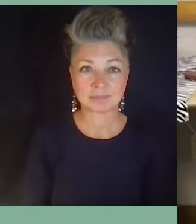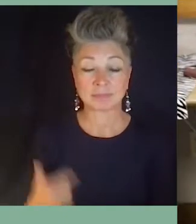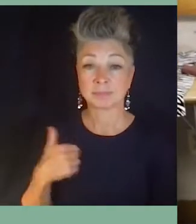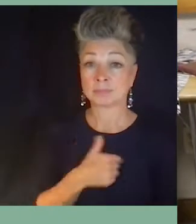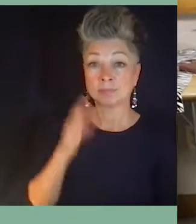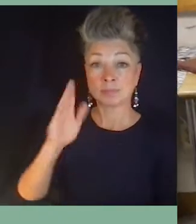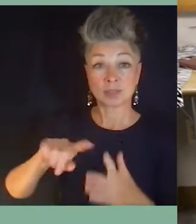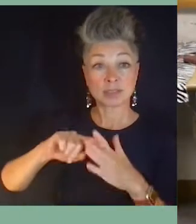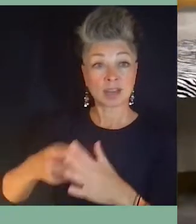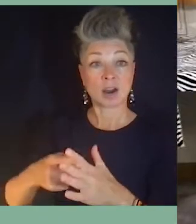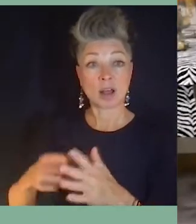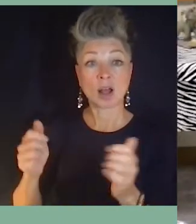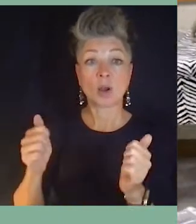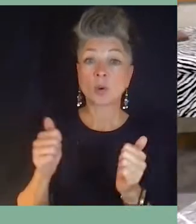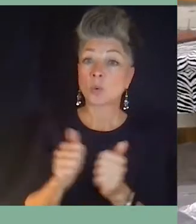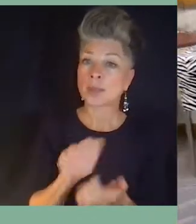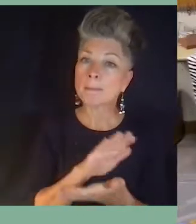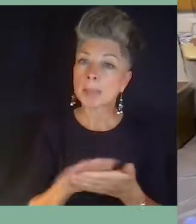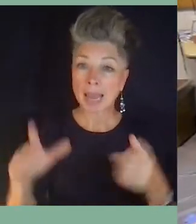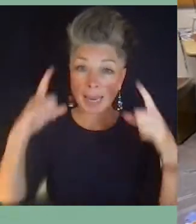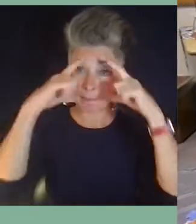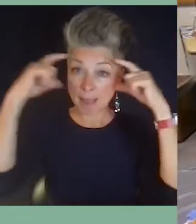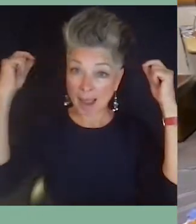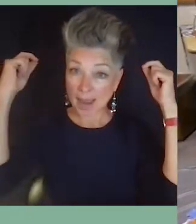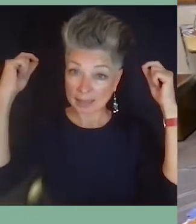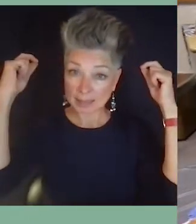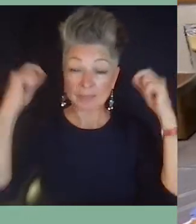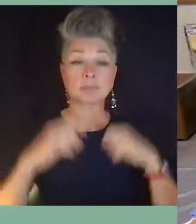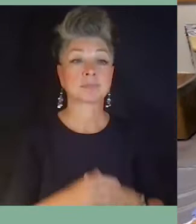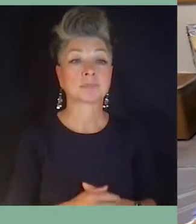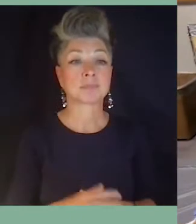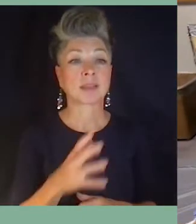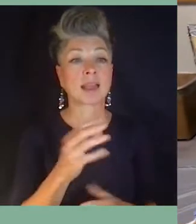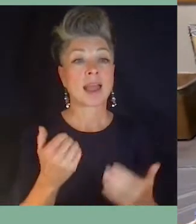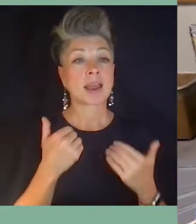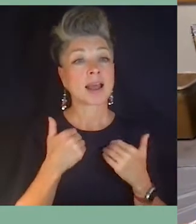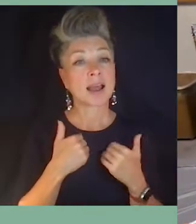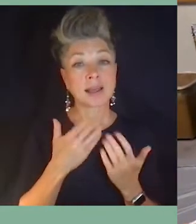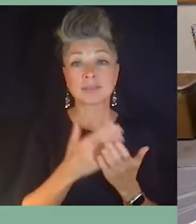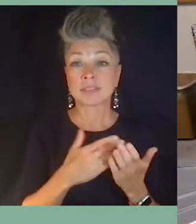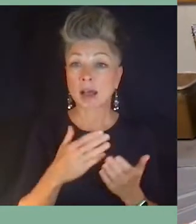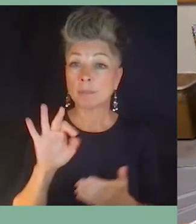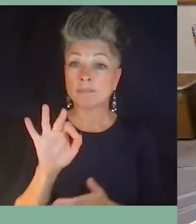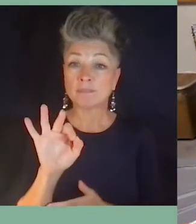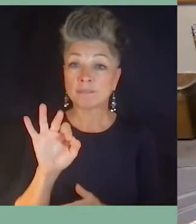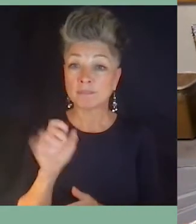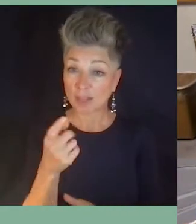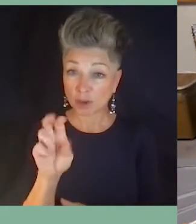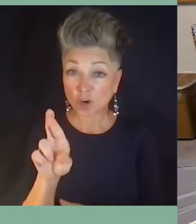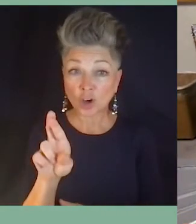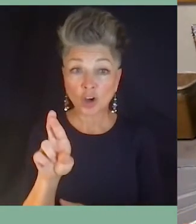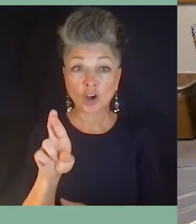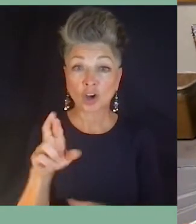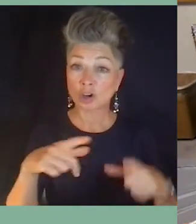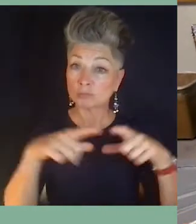So we are gonna start off with a plain mask. And I have some feather, and